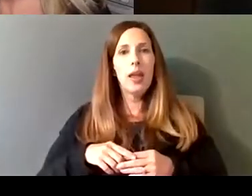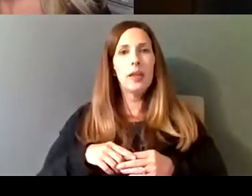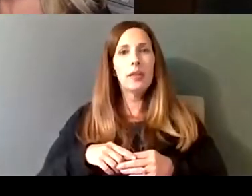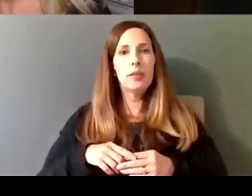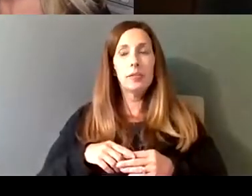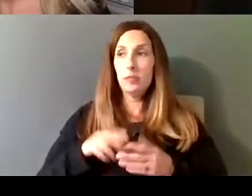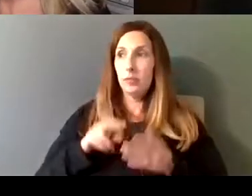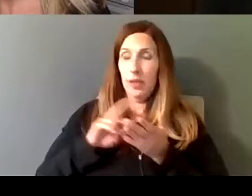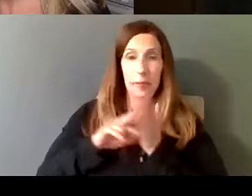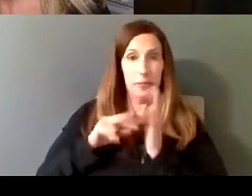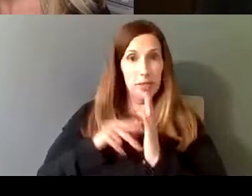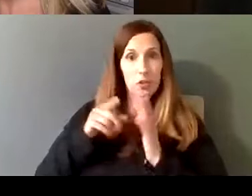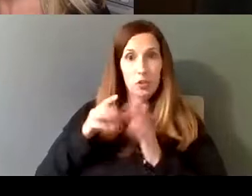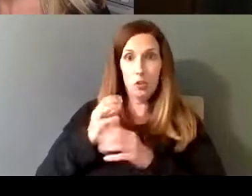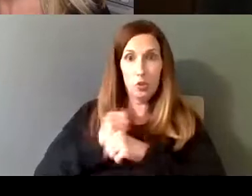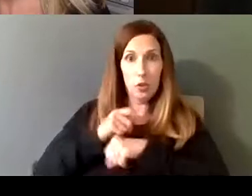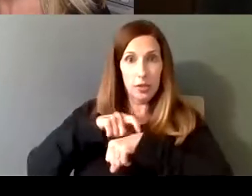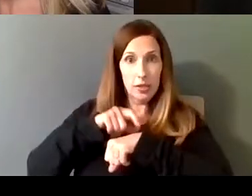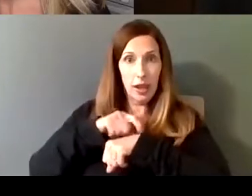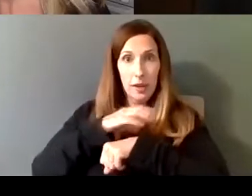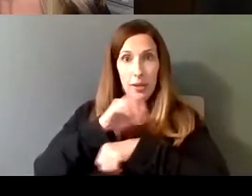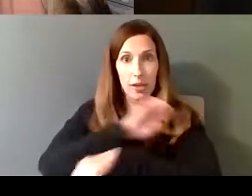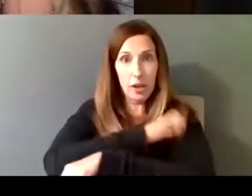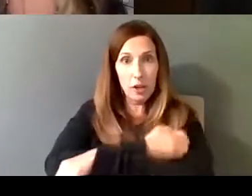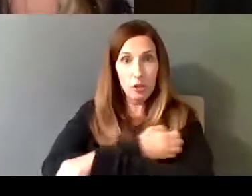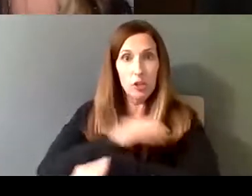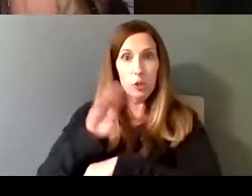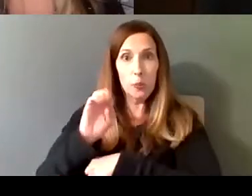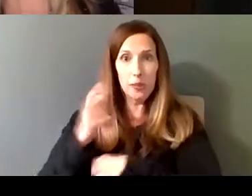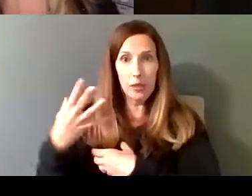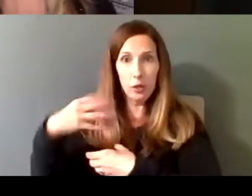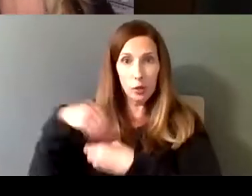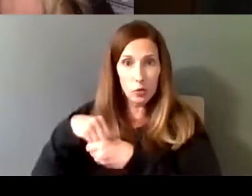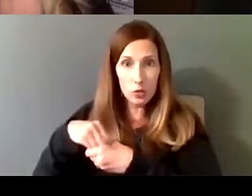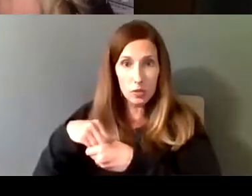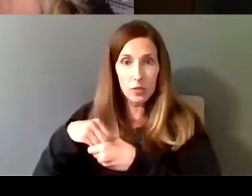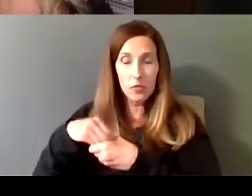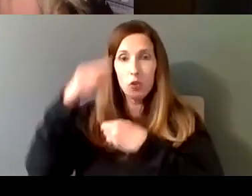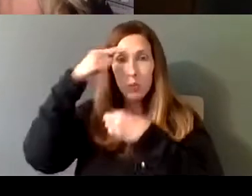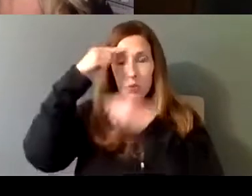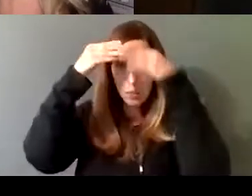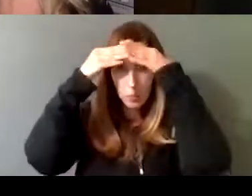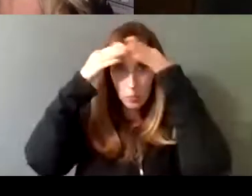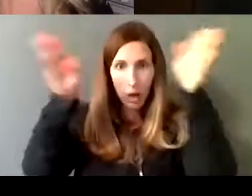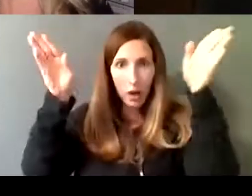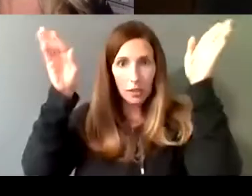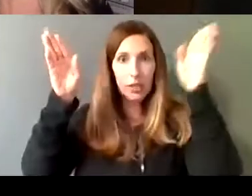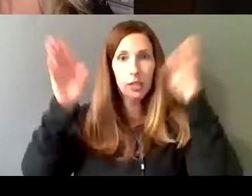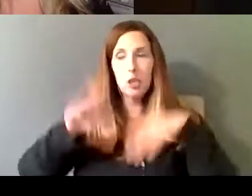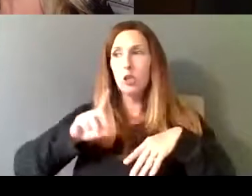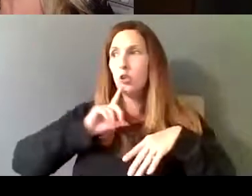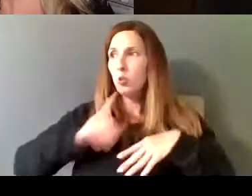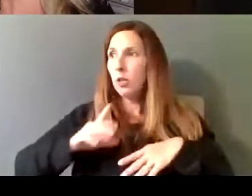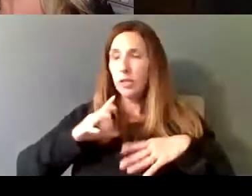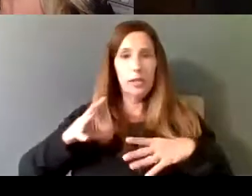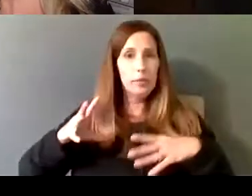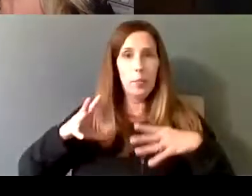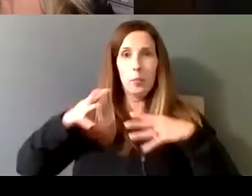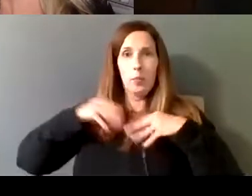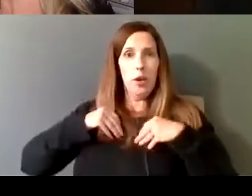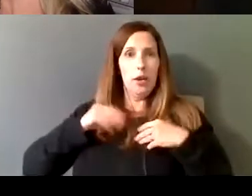took the time and the energy to be inclusive, to think broadly, to really embrace our whole